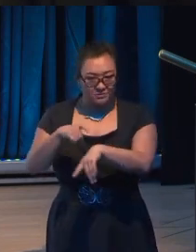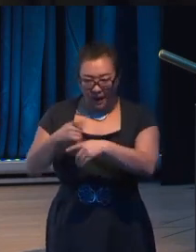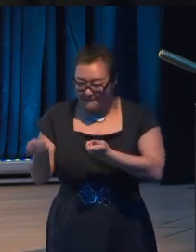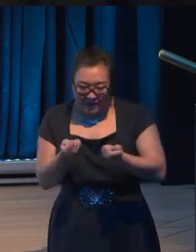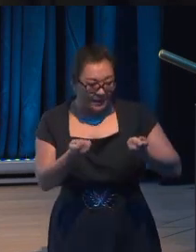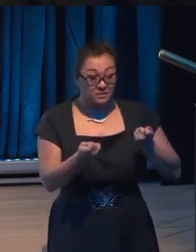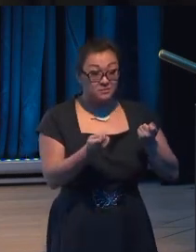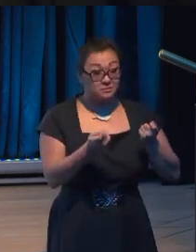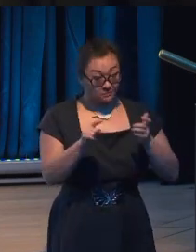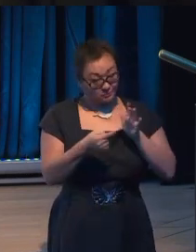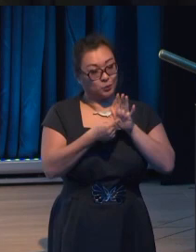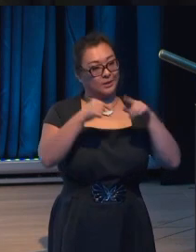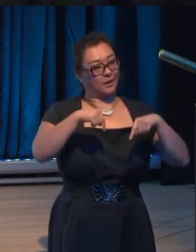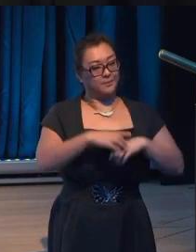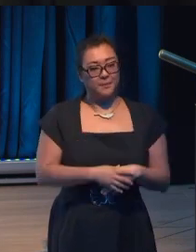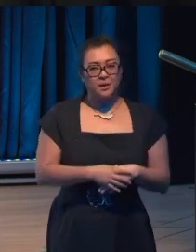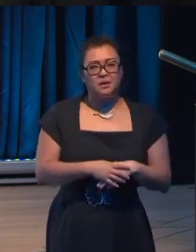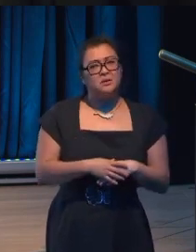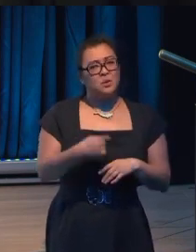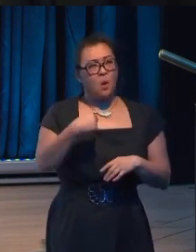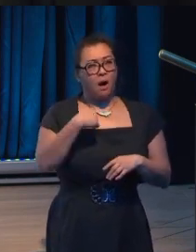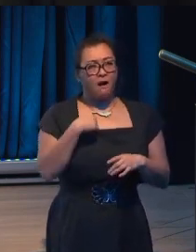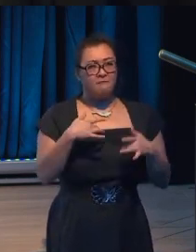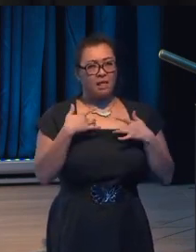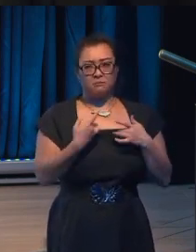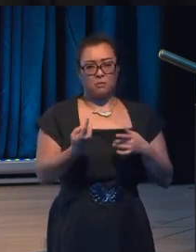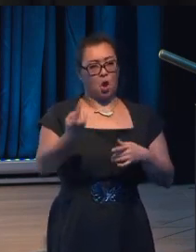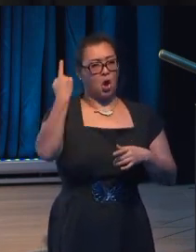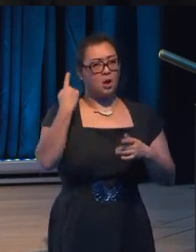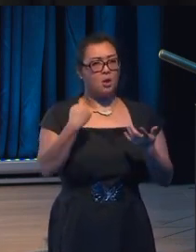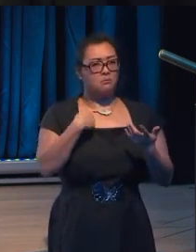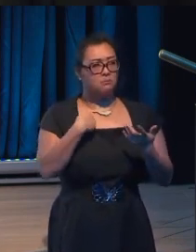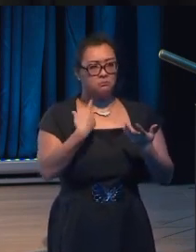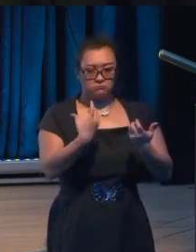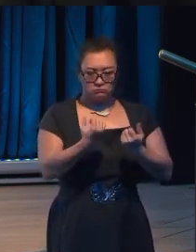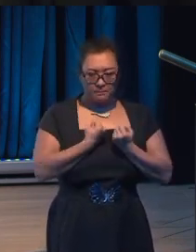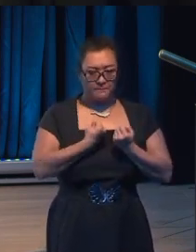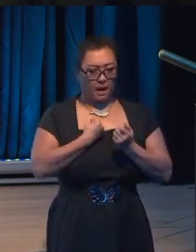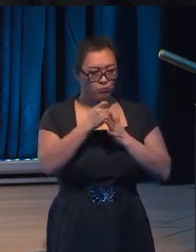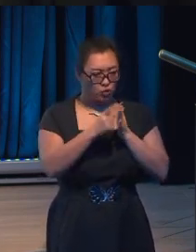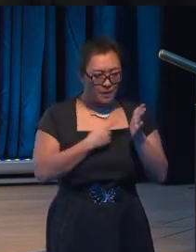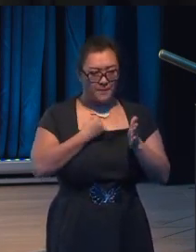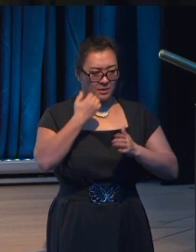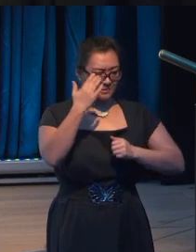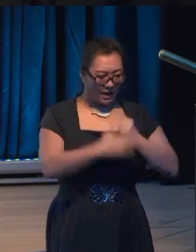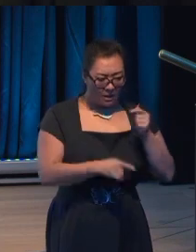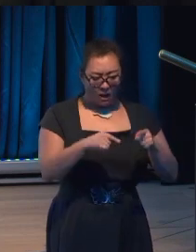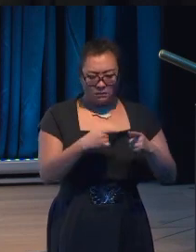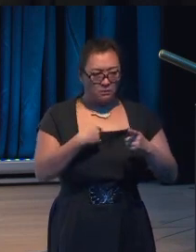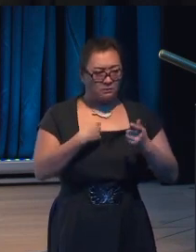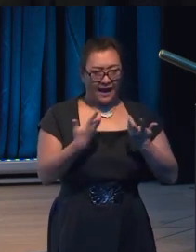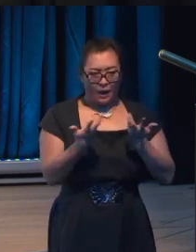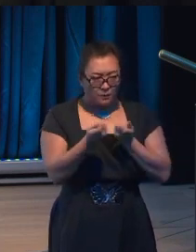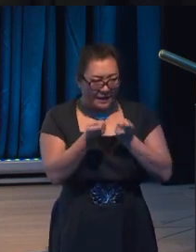with understanding the deadlines and targets I was working to, just because I was so deep in the actual writing and all of the new learning that